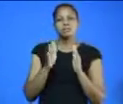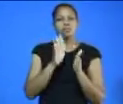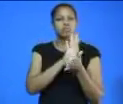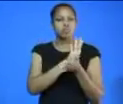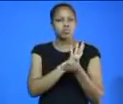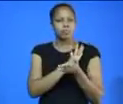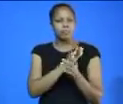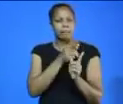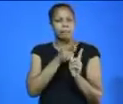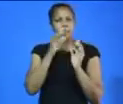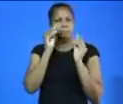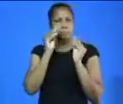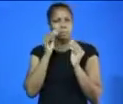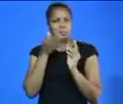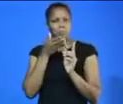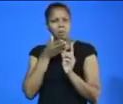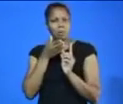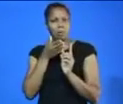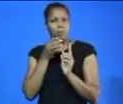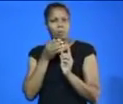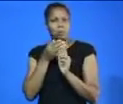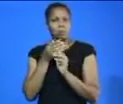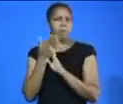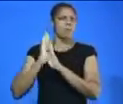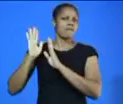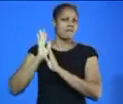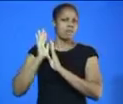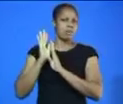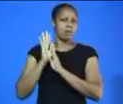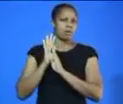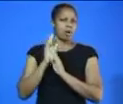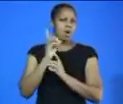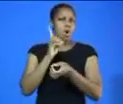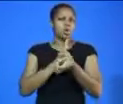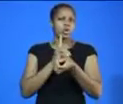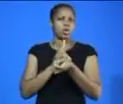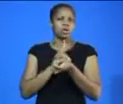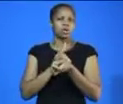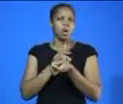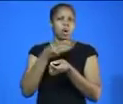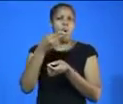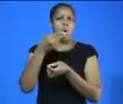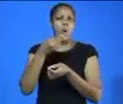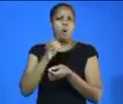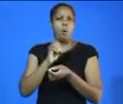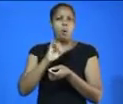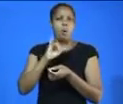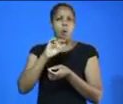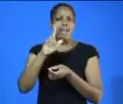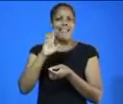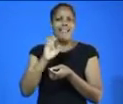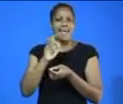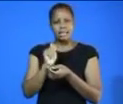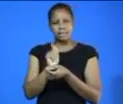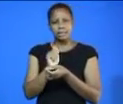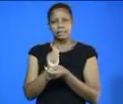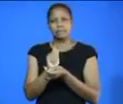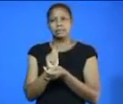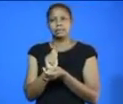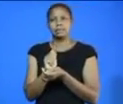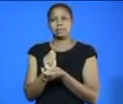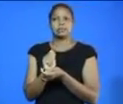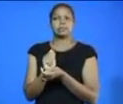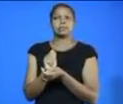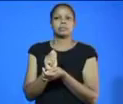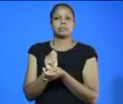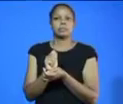He taught there whilst I was at West Indies College, Dr. Newton Hoylett, pastor now in Lehigh. And